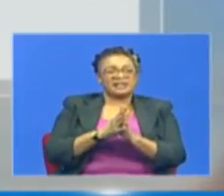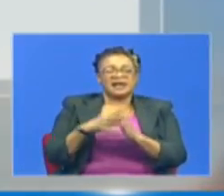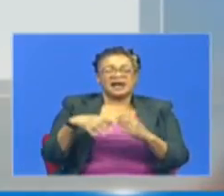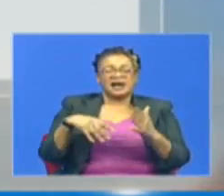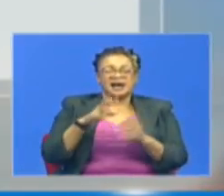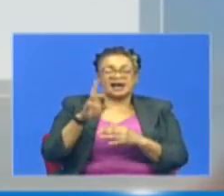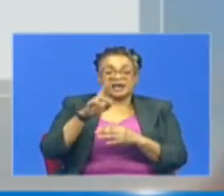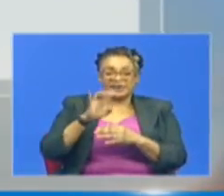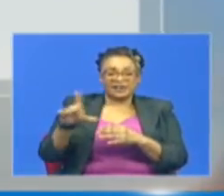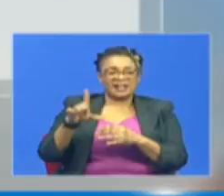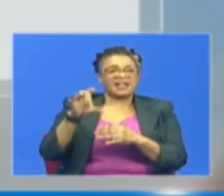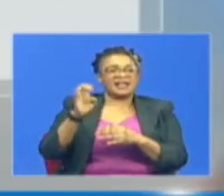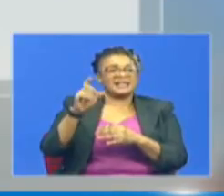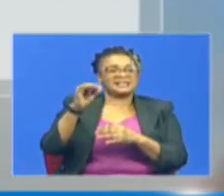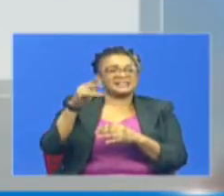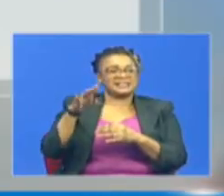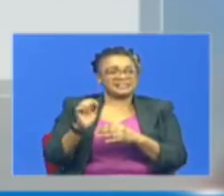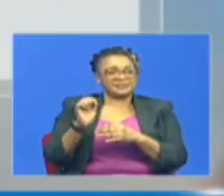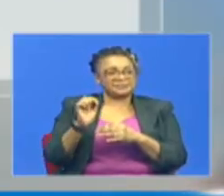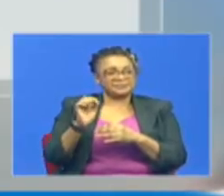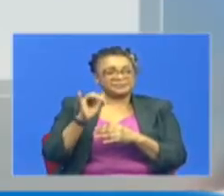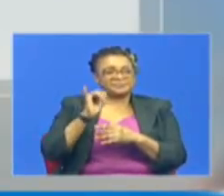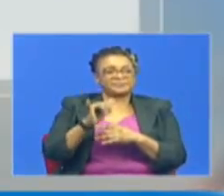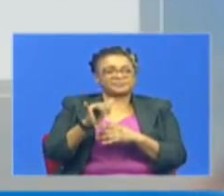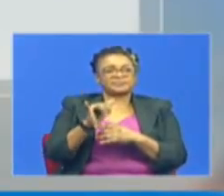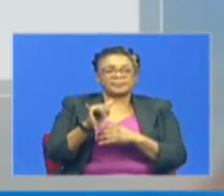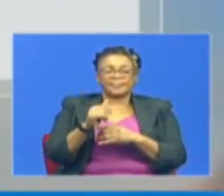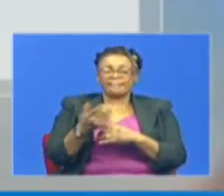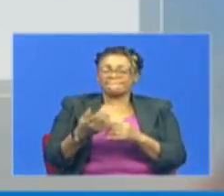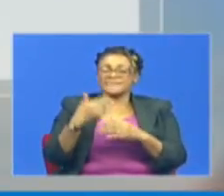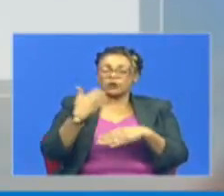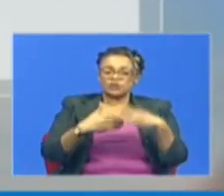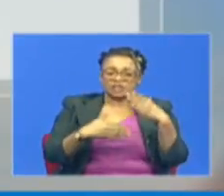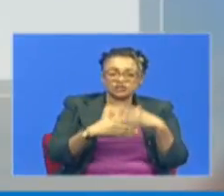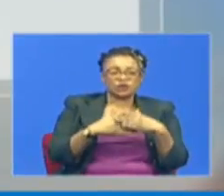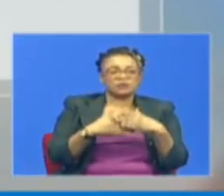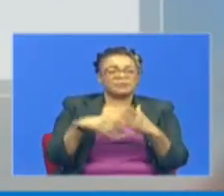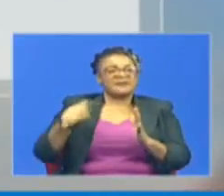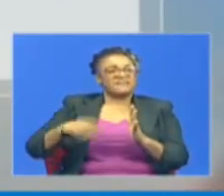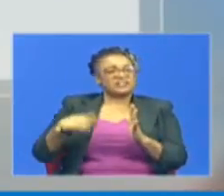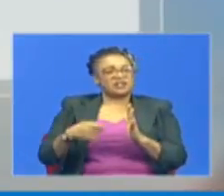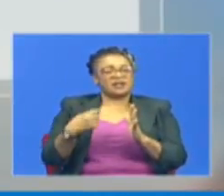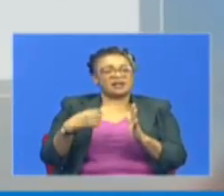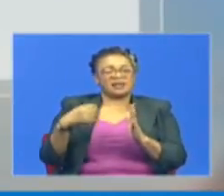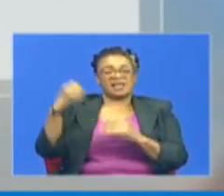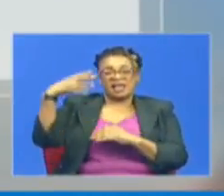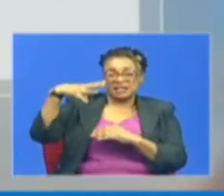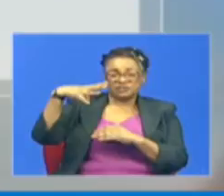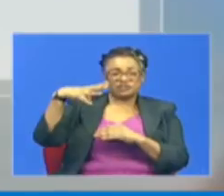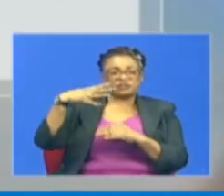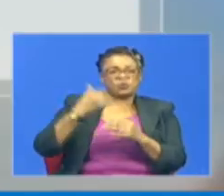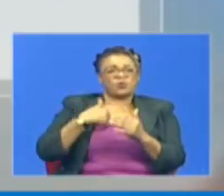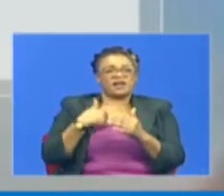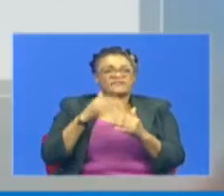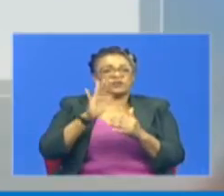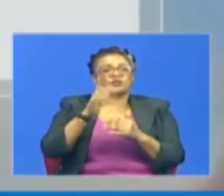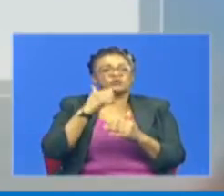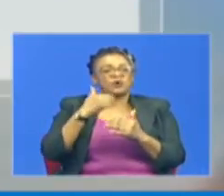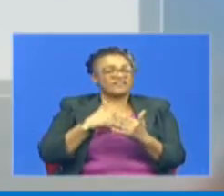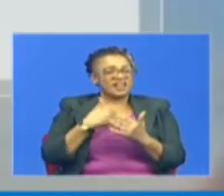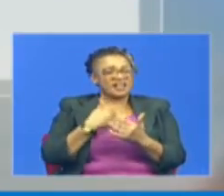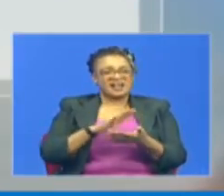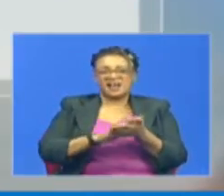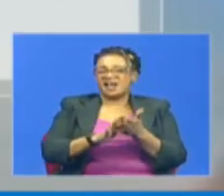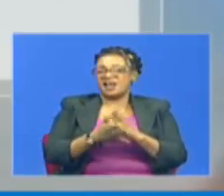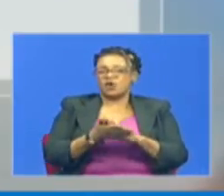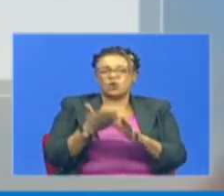some moderate to low impact, that is mining and construction, manufacturing and energy. And we have those who have had none or